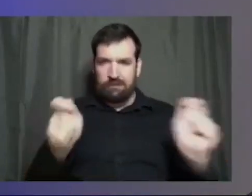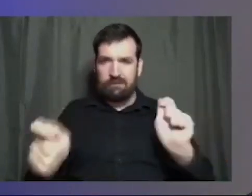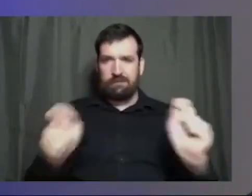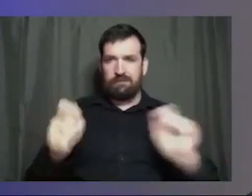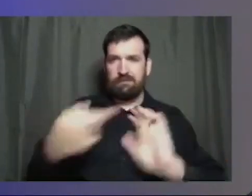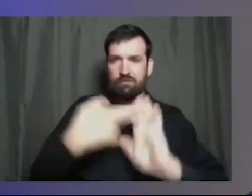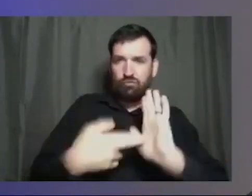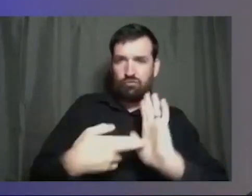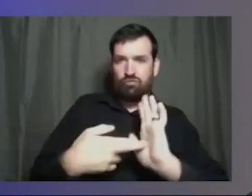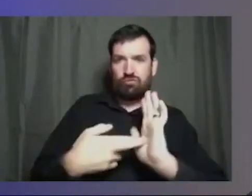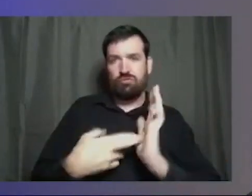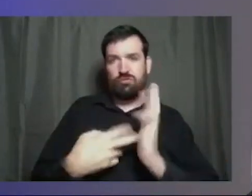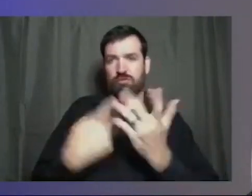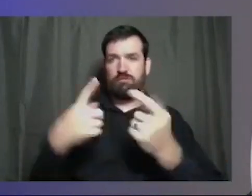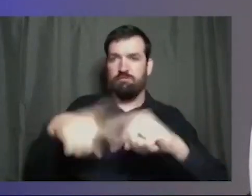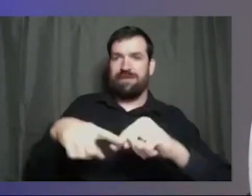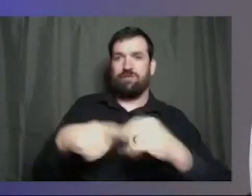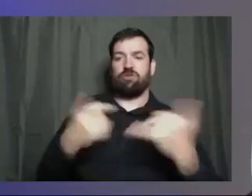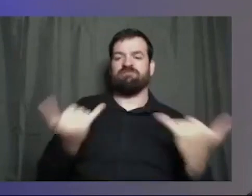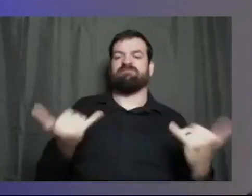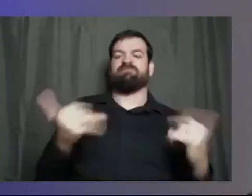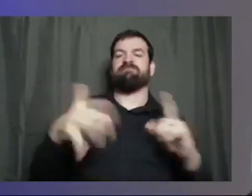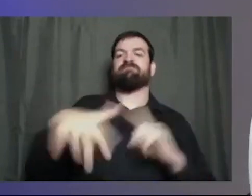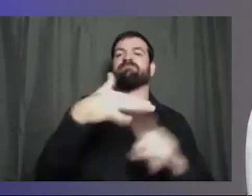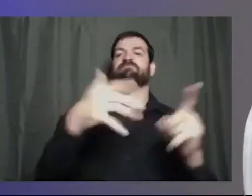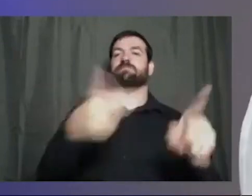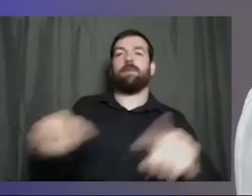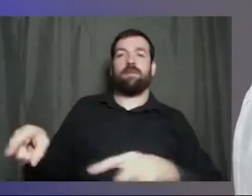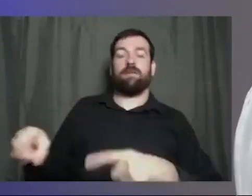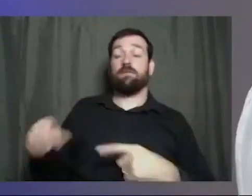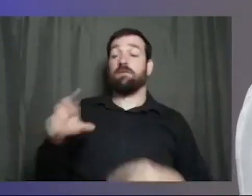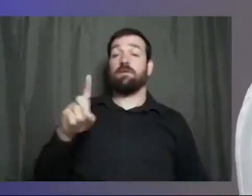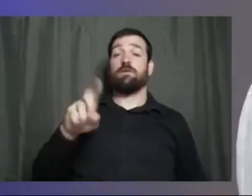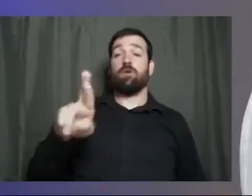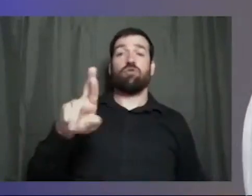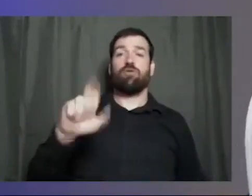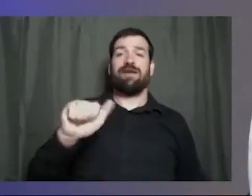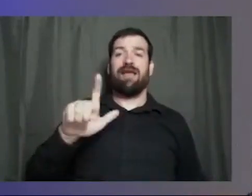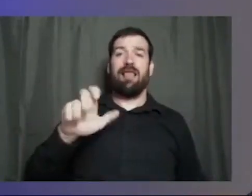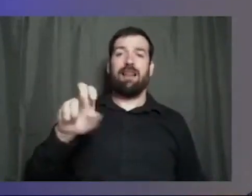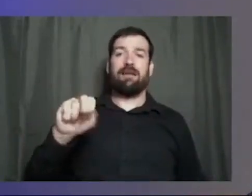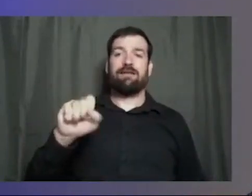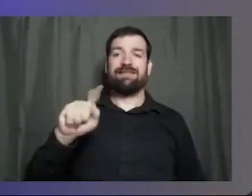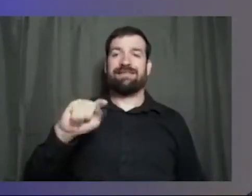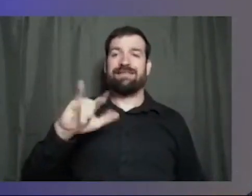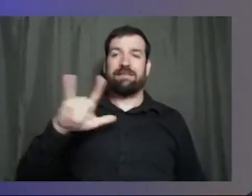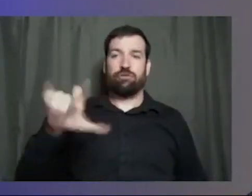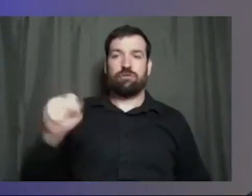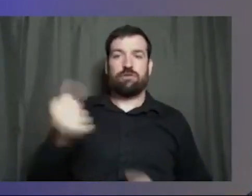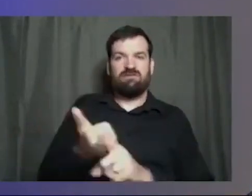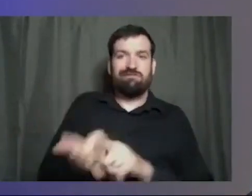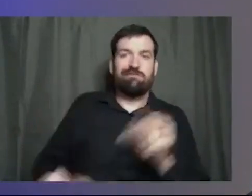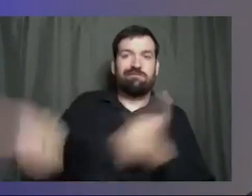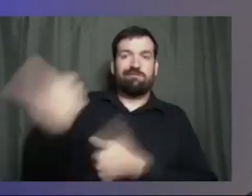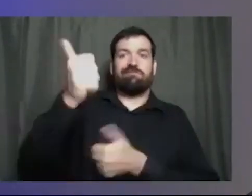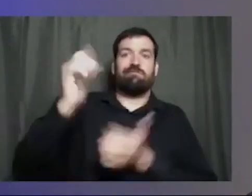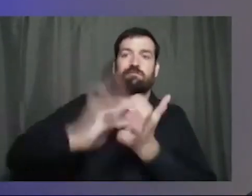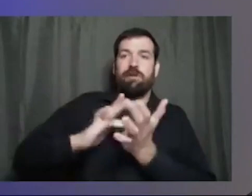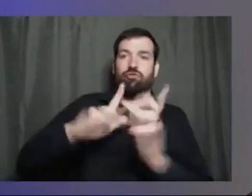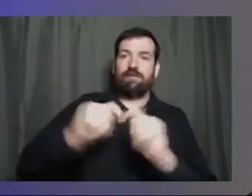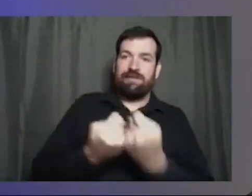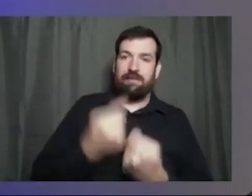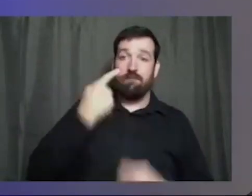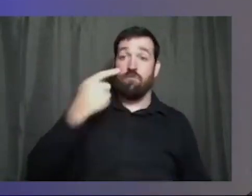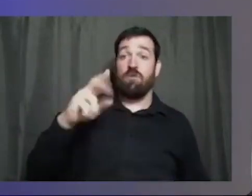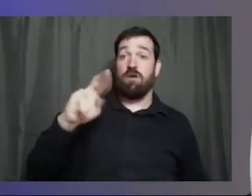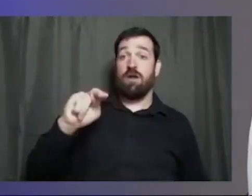on the current environment. And so Dr. Alan Sills, who heads up the medical team for the NFL, does an exceptional job. And, I think, there may